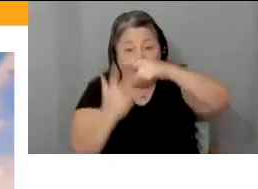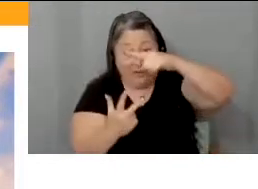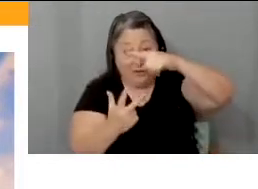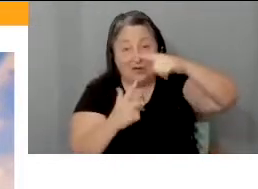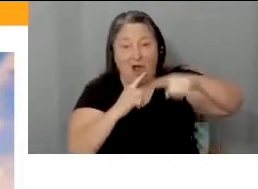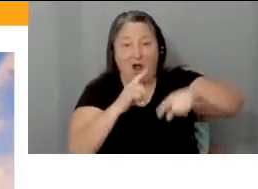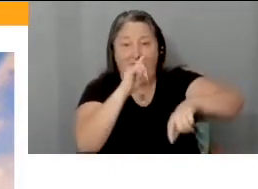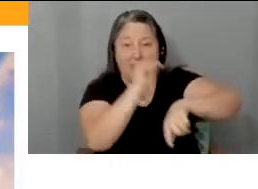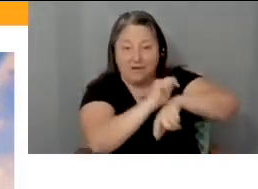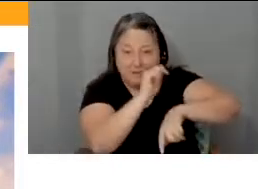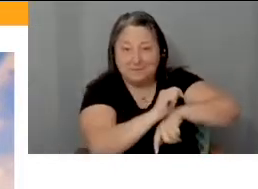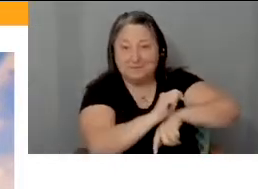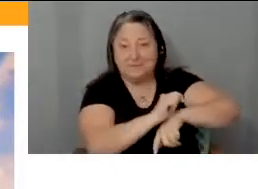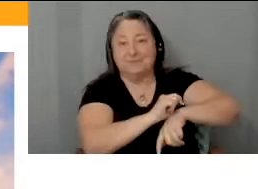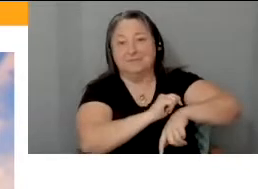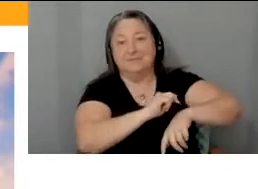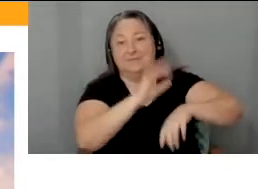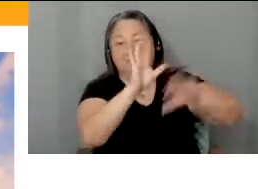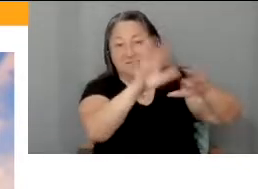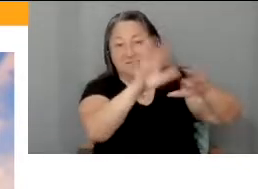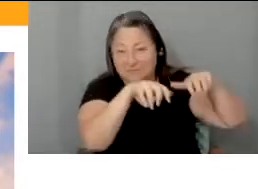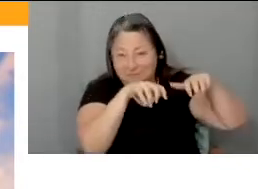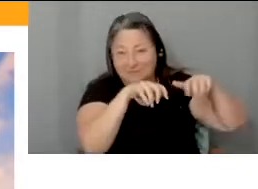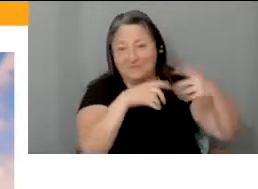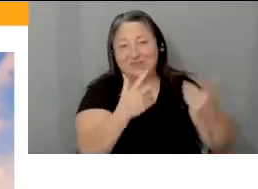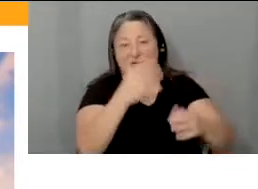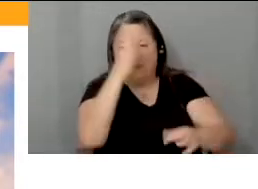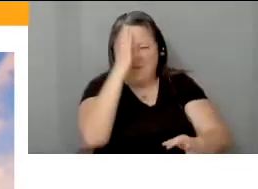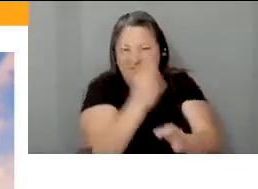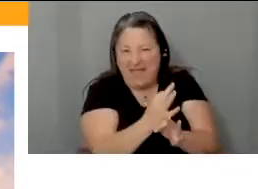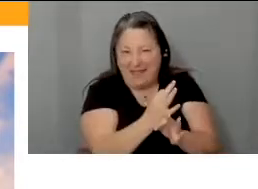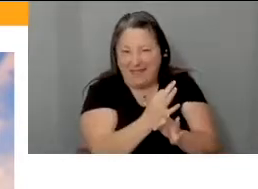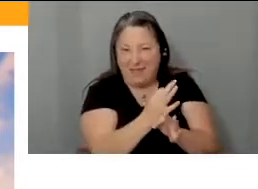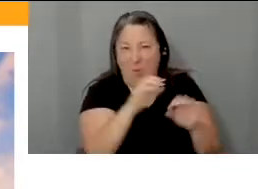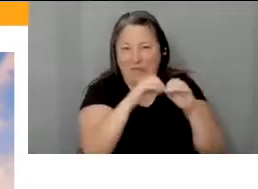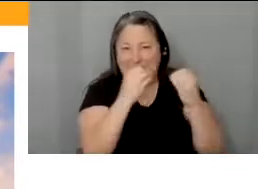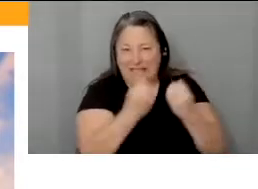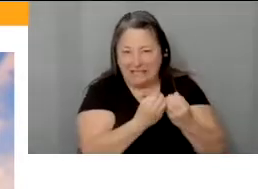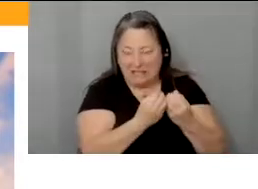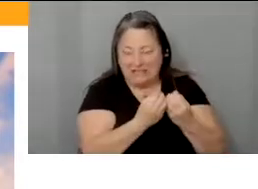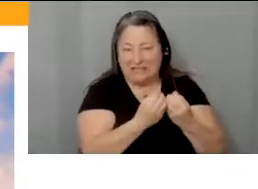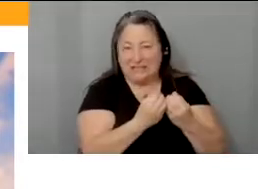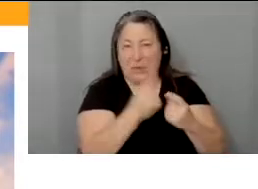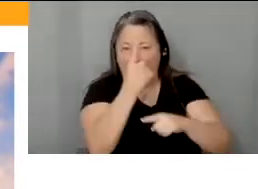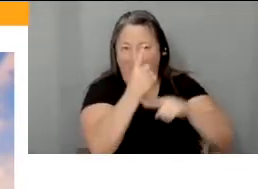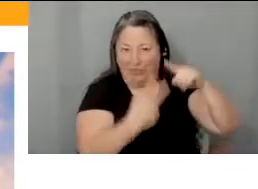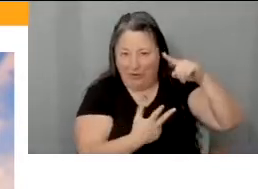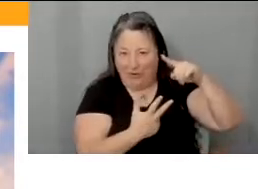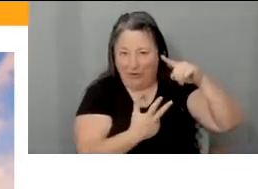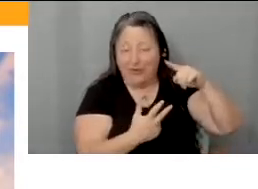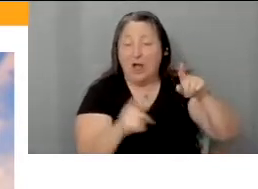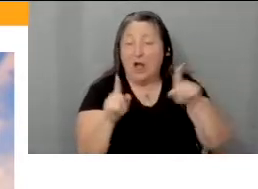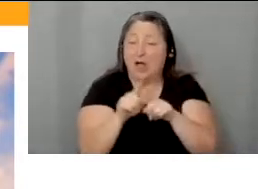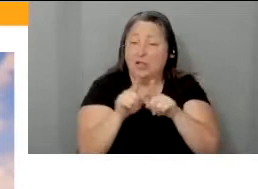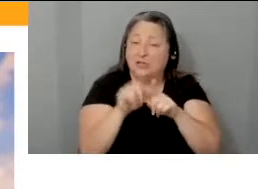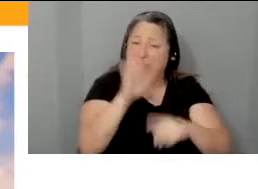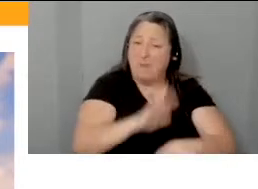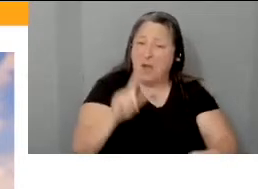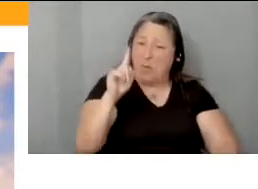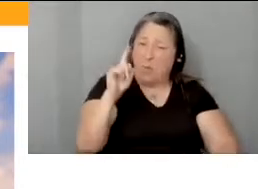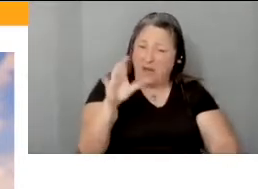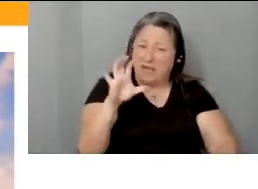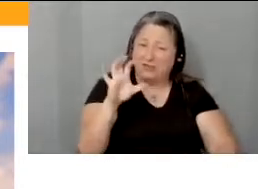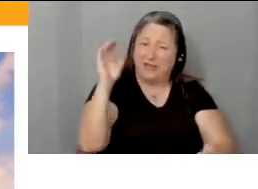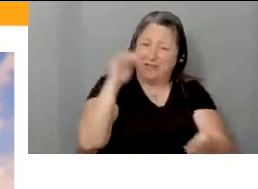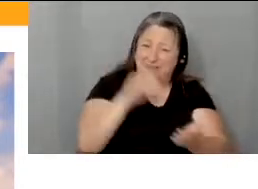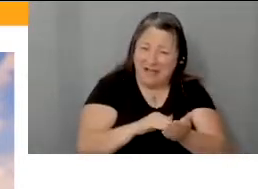synagogues, congregations, so faith-based types of organizations. We also estimate that there are about 100,000